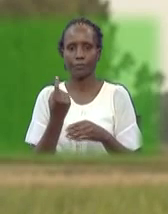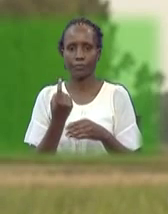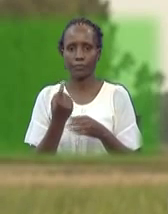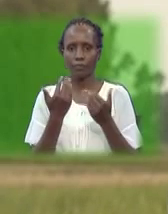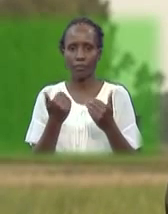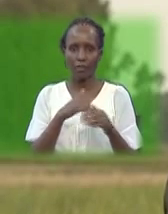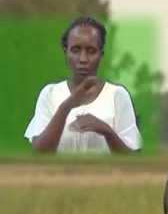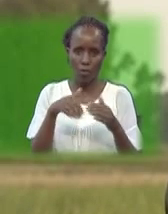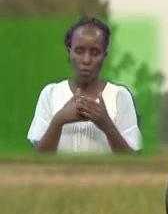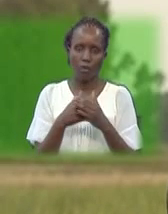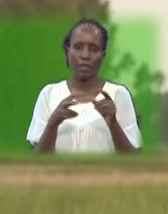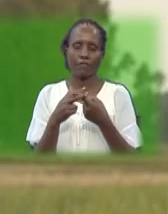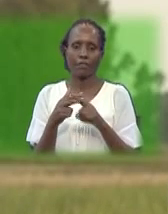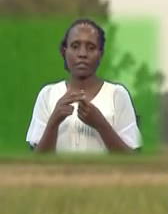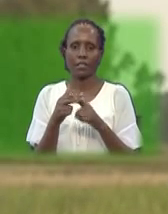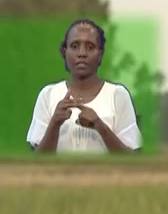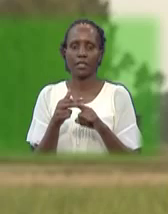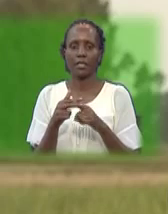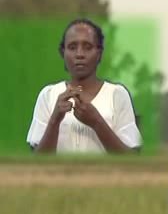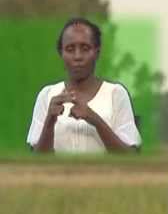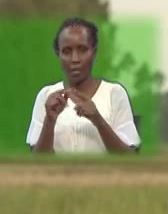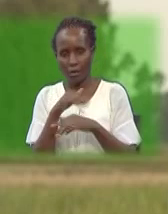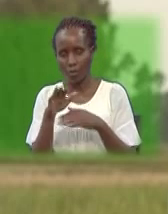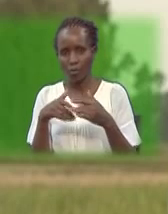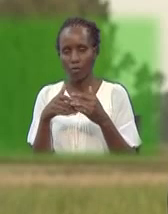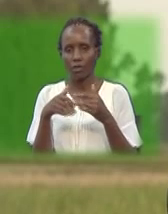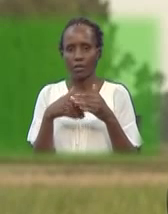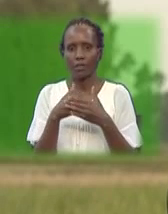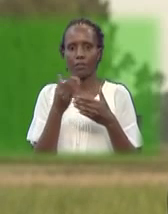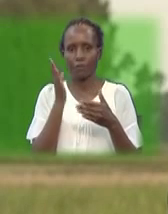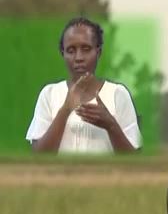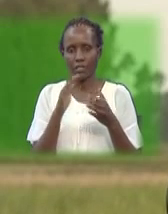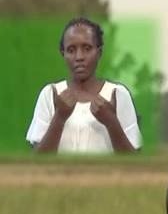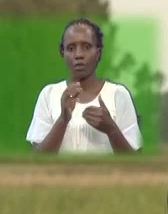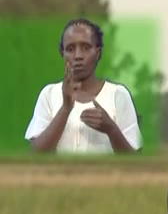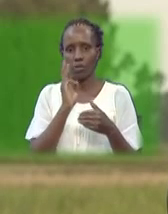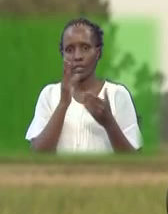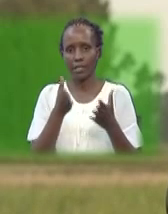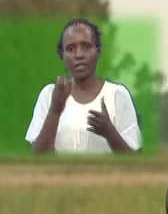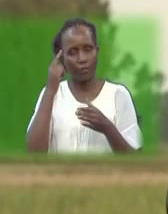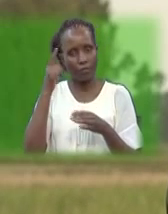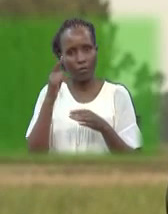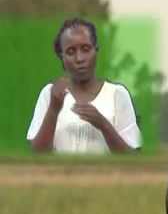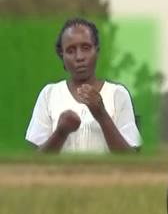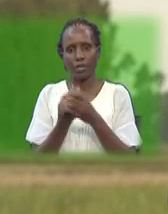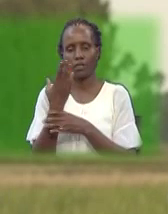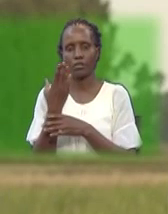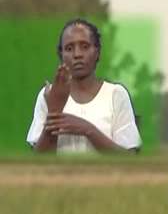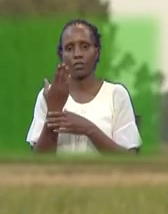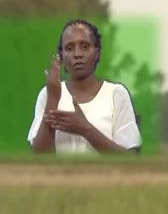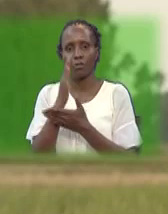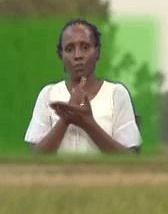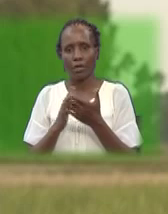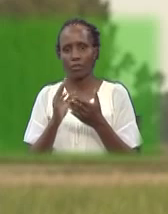restored most of that infrastructure. And with that, we are now seeing more water being available for production. Part of this